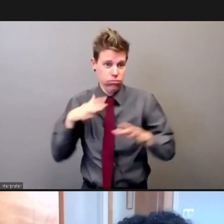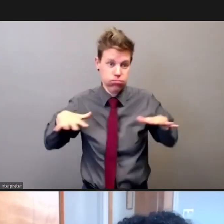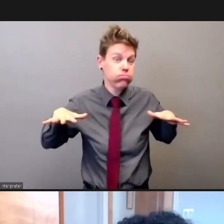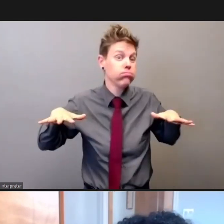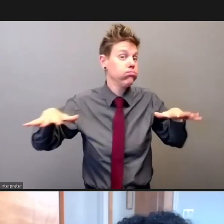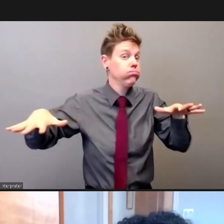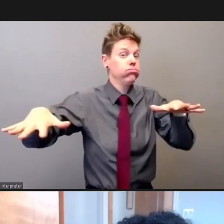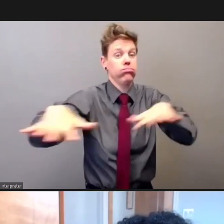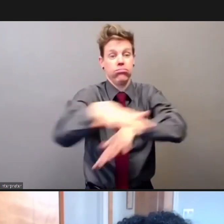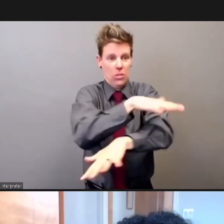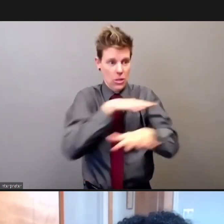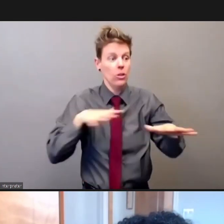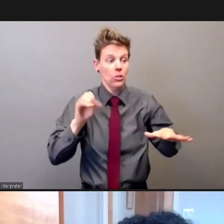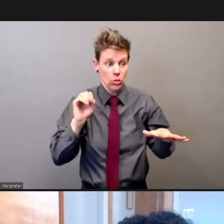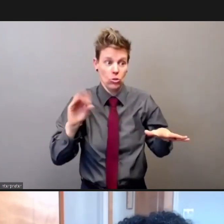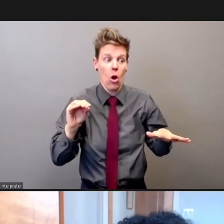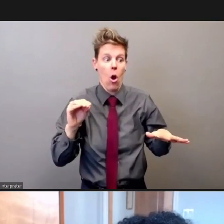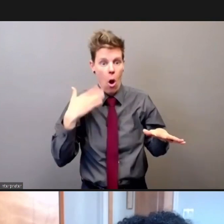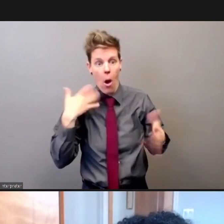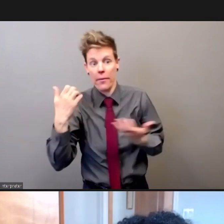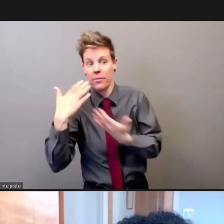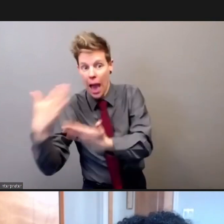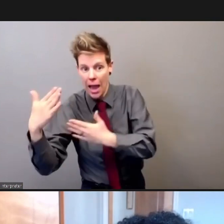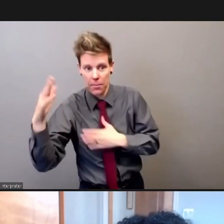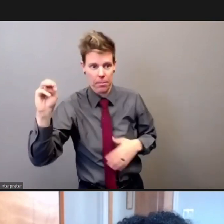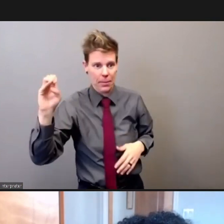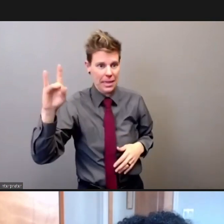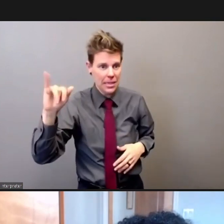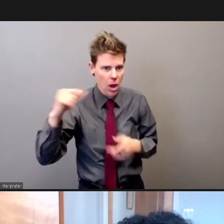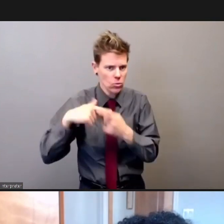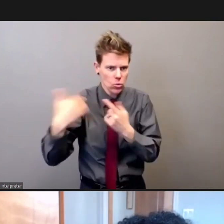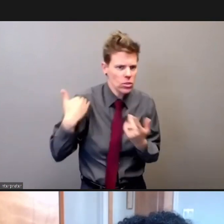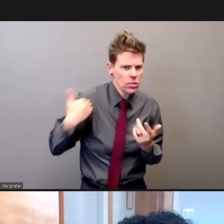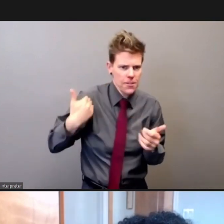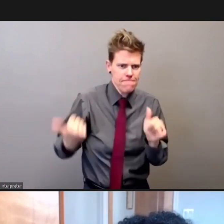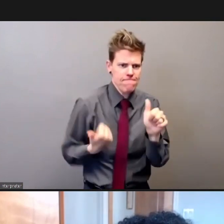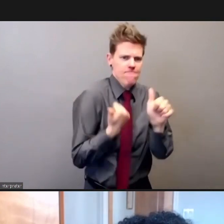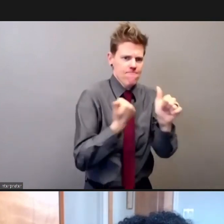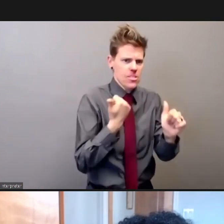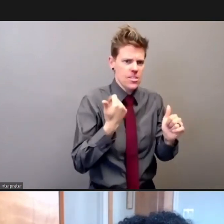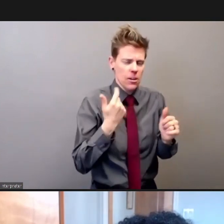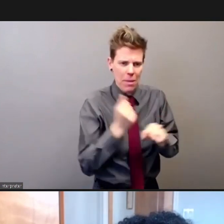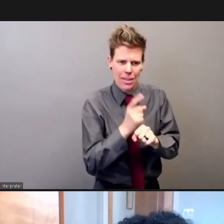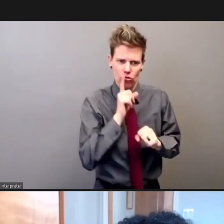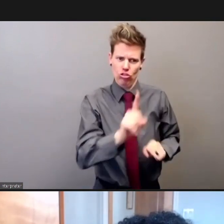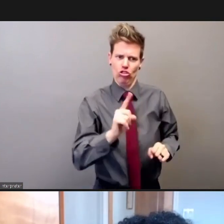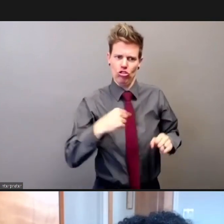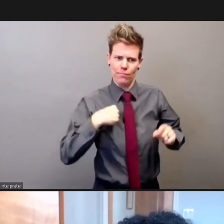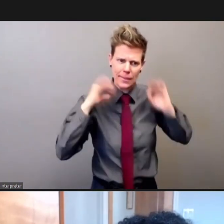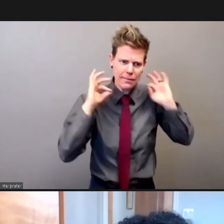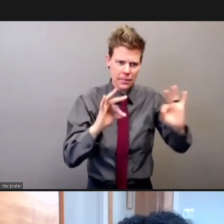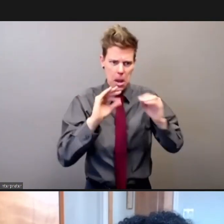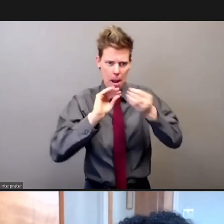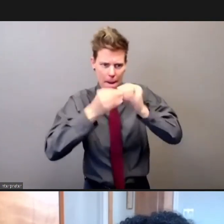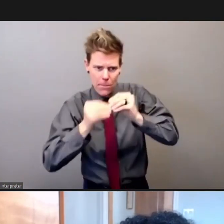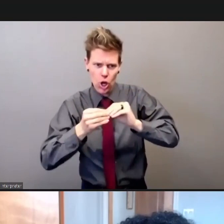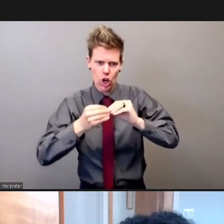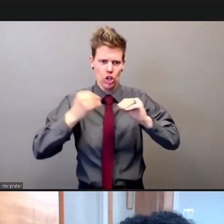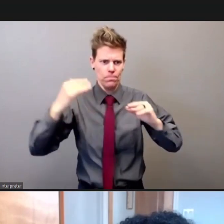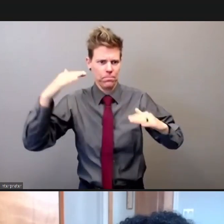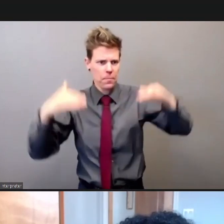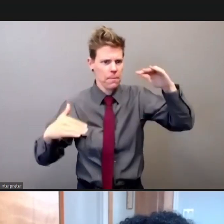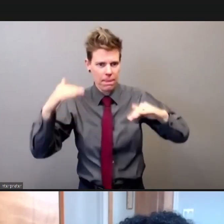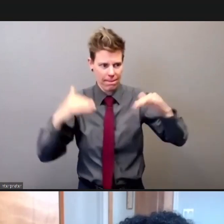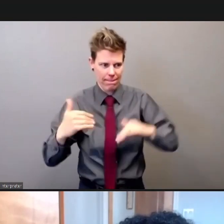in the state of New Mexico, if you see some weird variations, we don't get it directly from the feds yet. We have to sort of chase